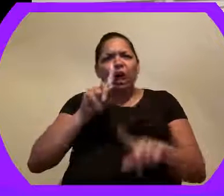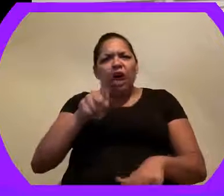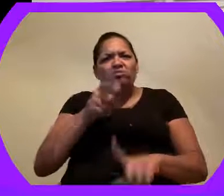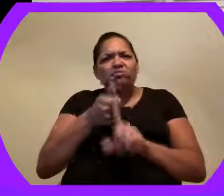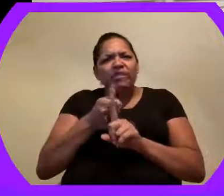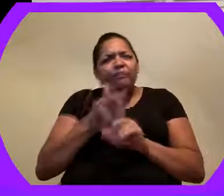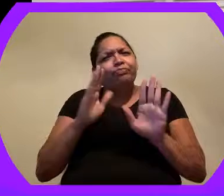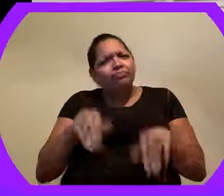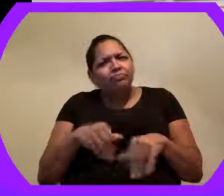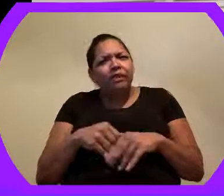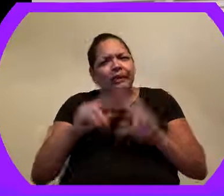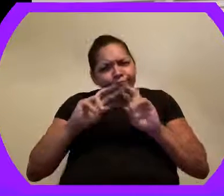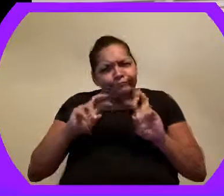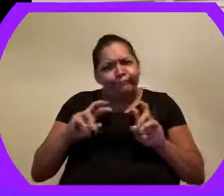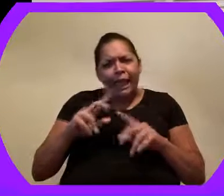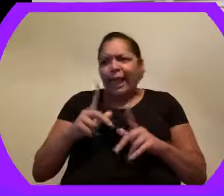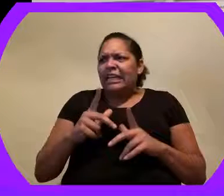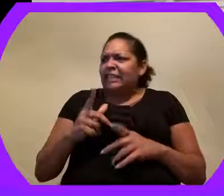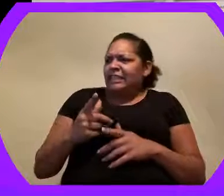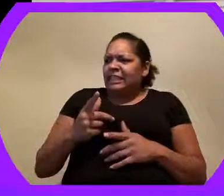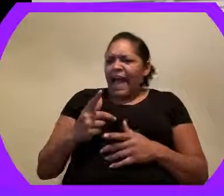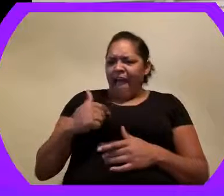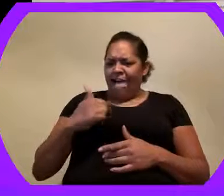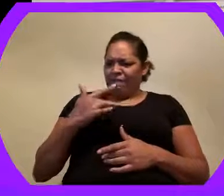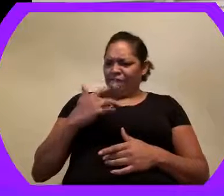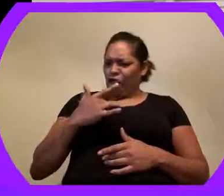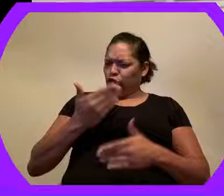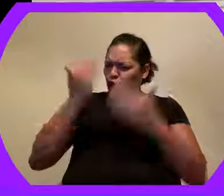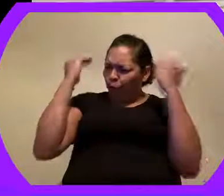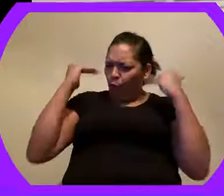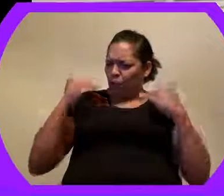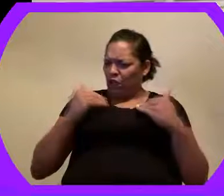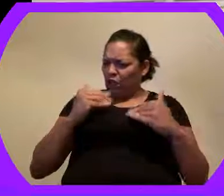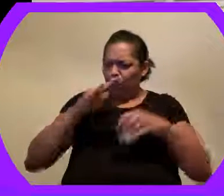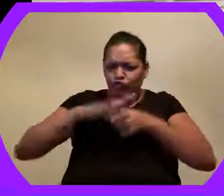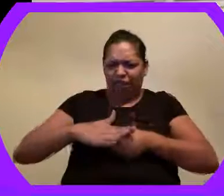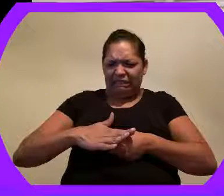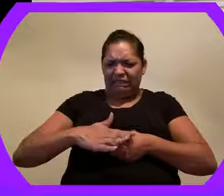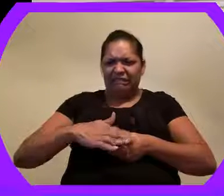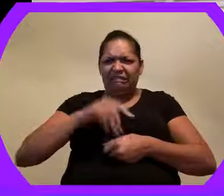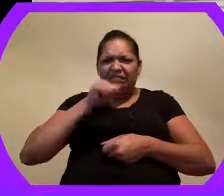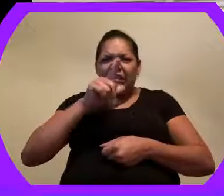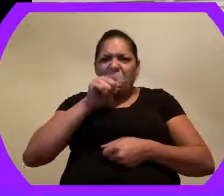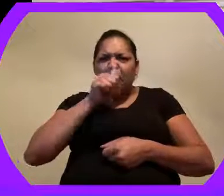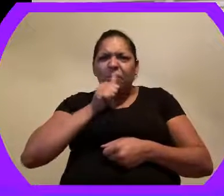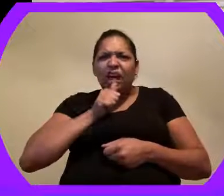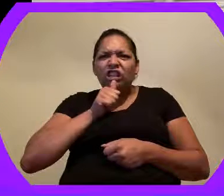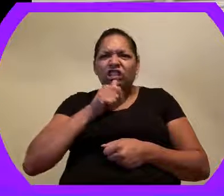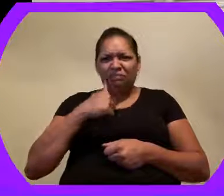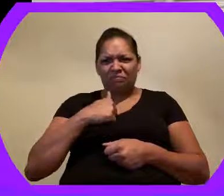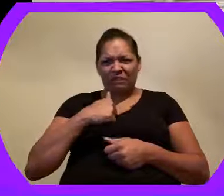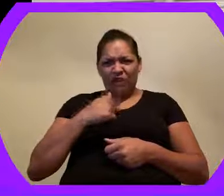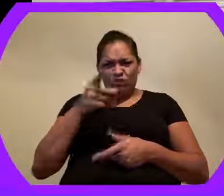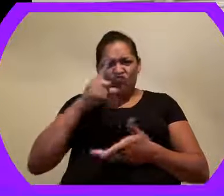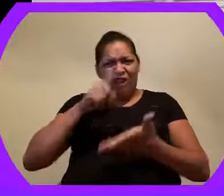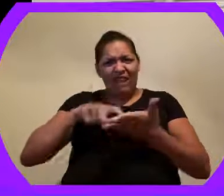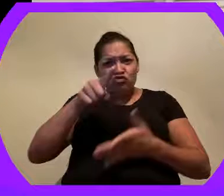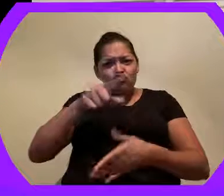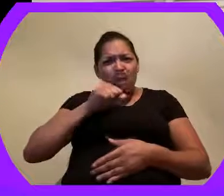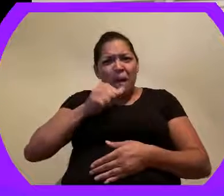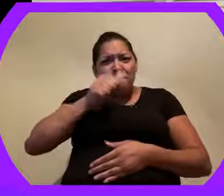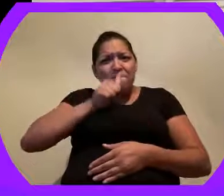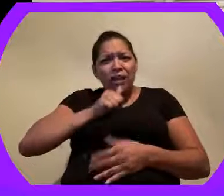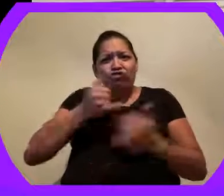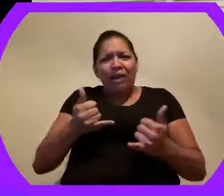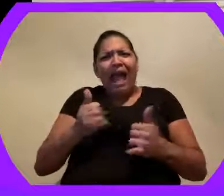So there comes an opportunity for you to ask yourself, how can I, if you're feeling stressed, you're feeling overwhelmed, you're feeling impatient, you're able to